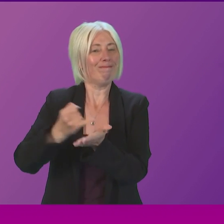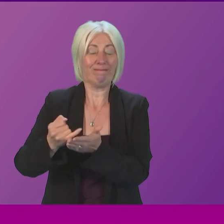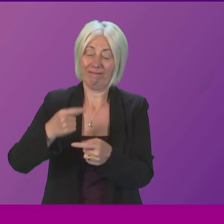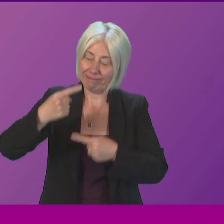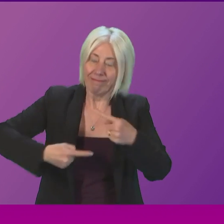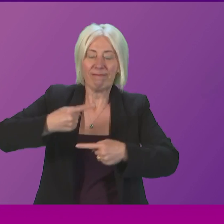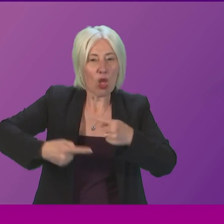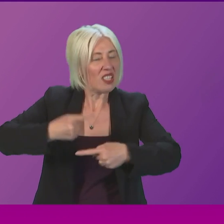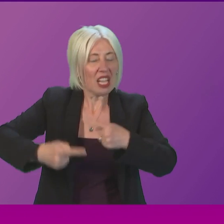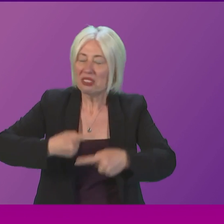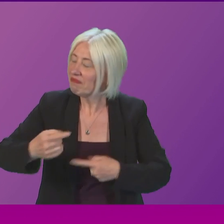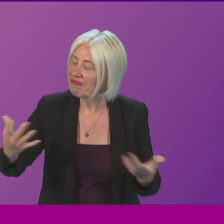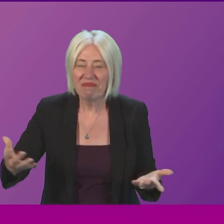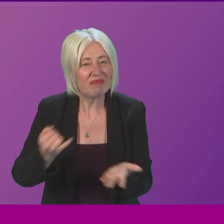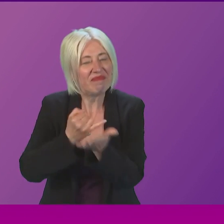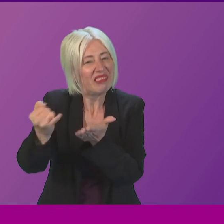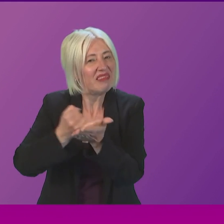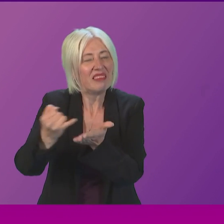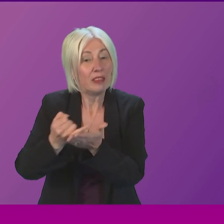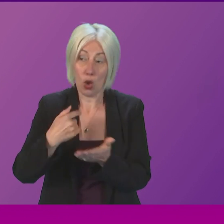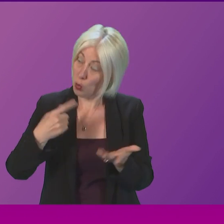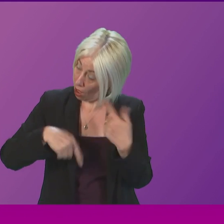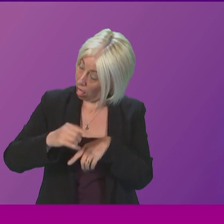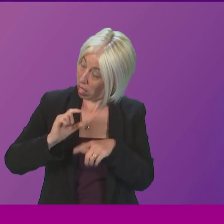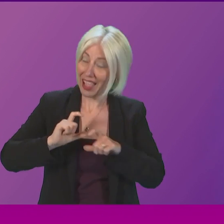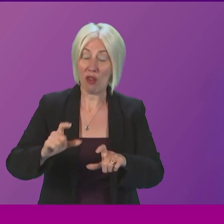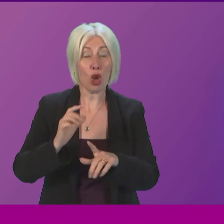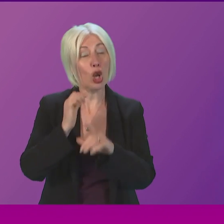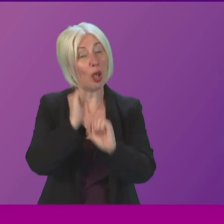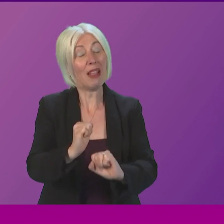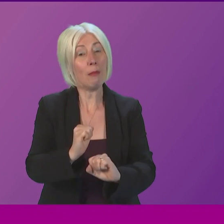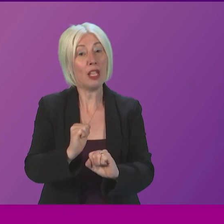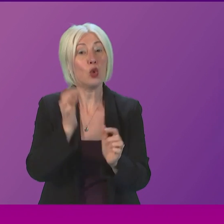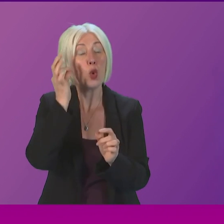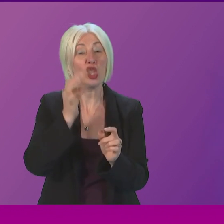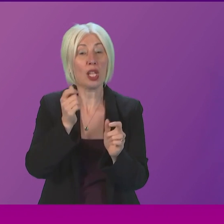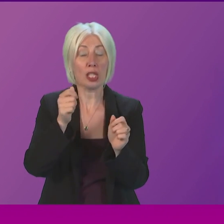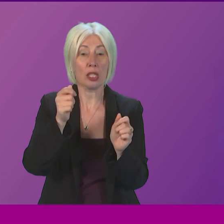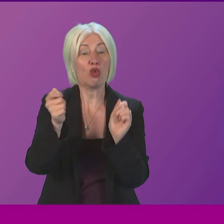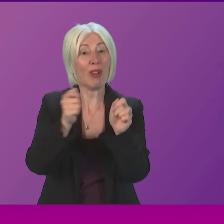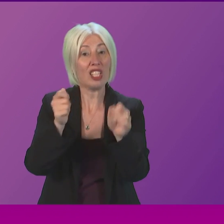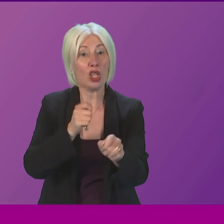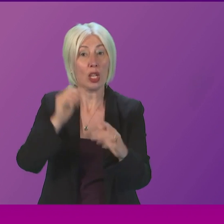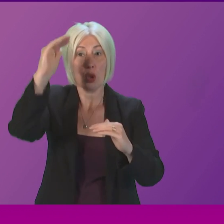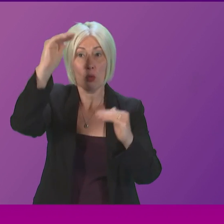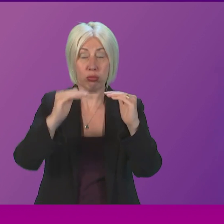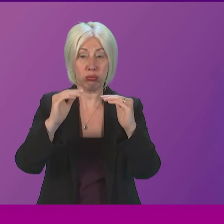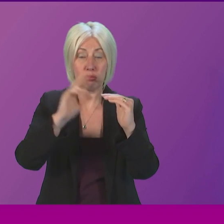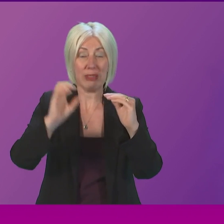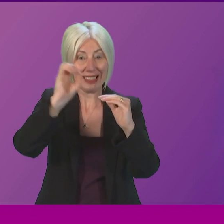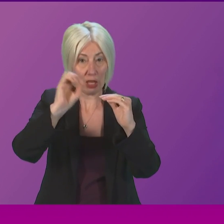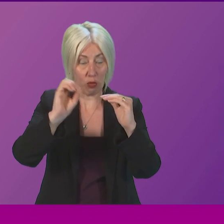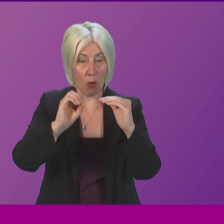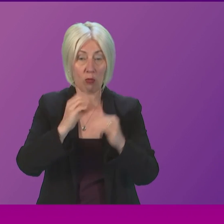and time and time again. So we'll continue with our commitment to that just transition to net zero, that unwavering £500